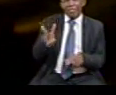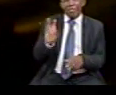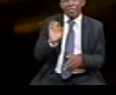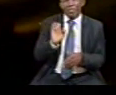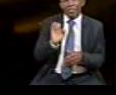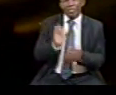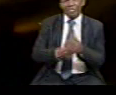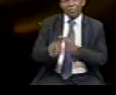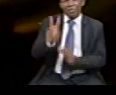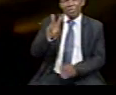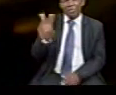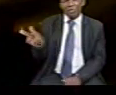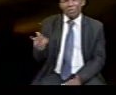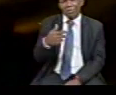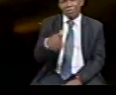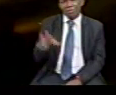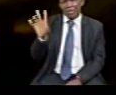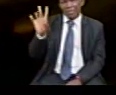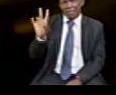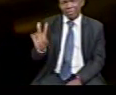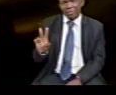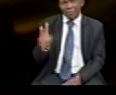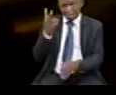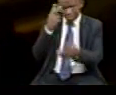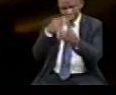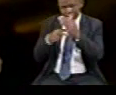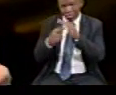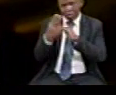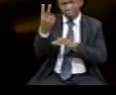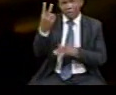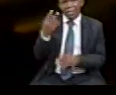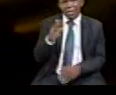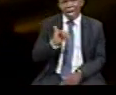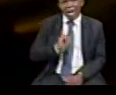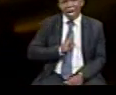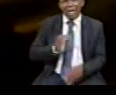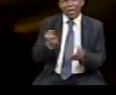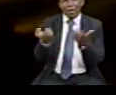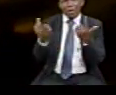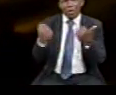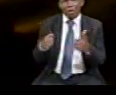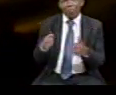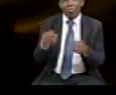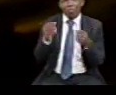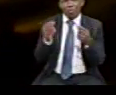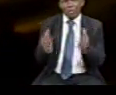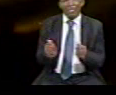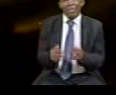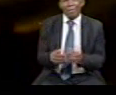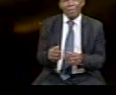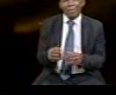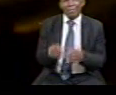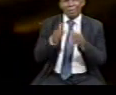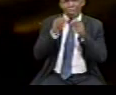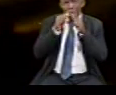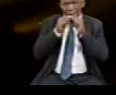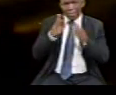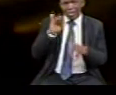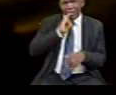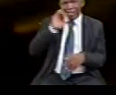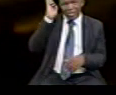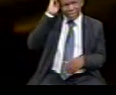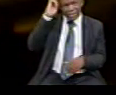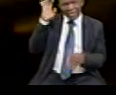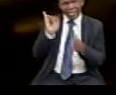Chapter 22, verse 7. He said, "Behold, I come quickly. Blessed is he that keepeth the